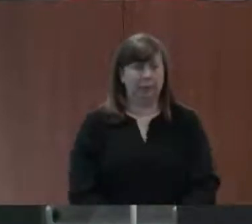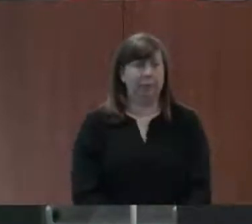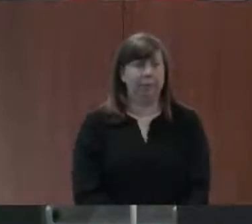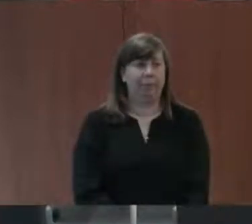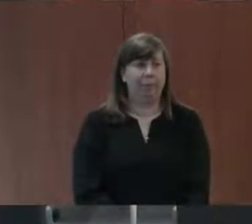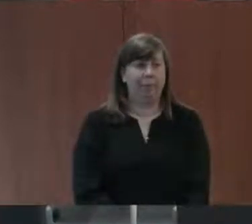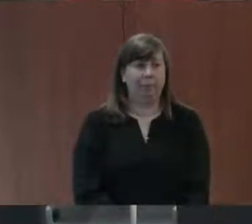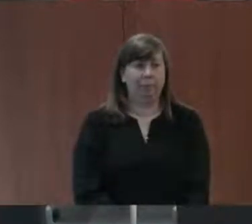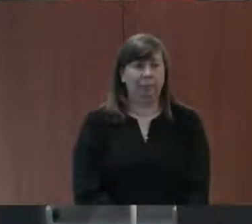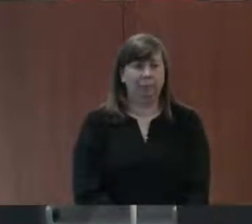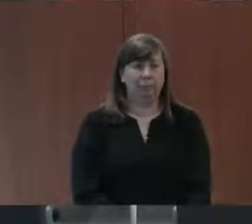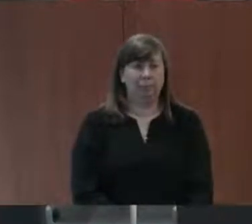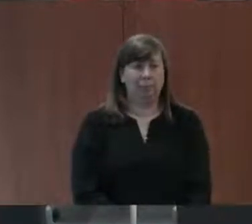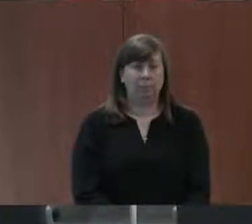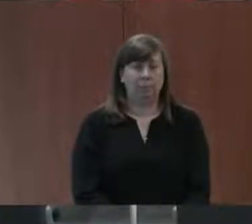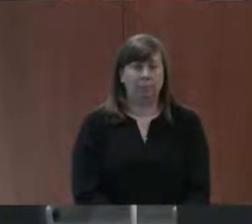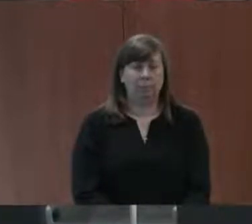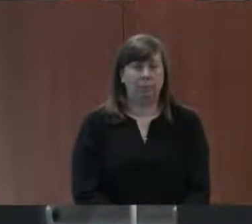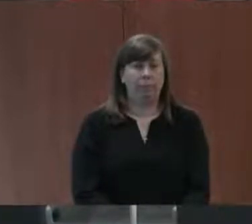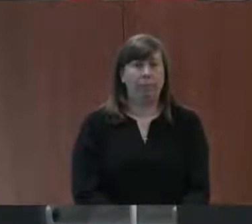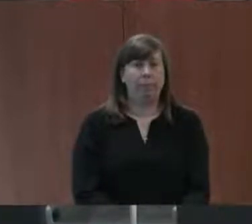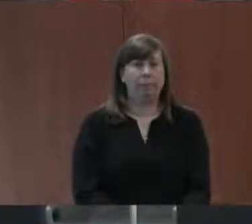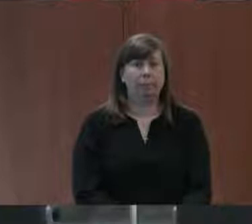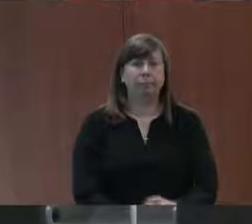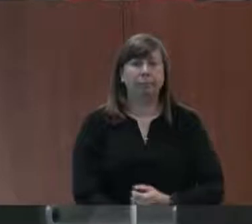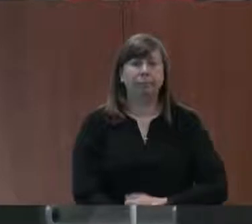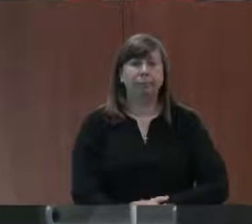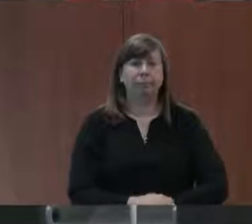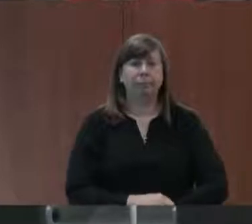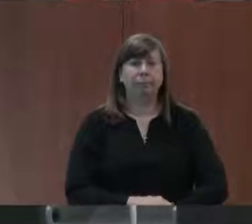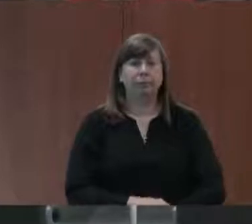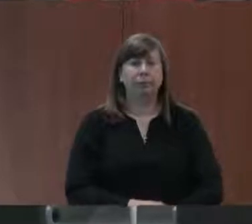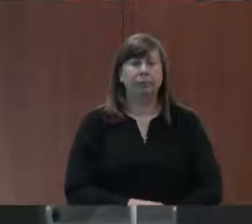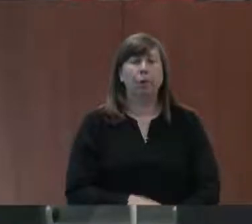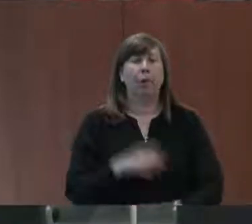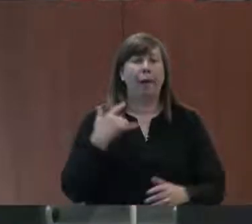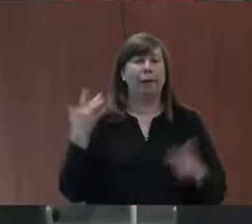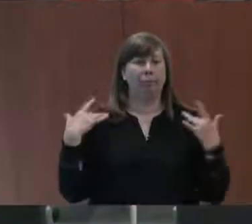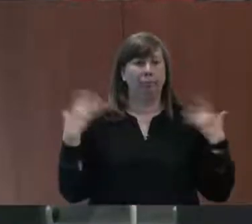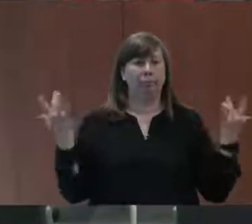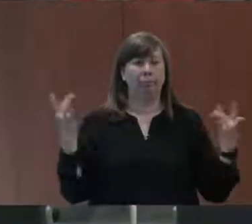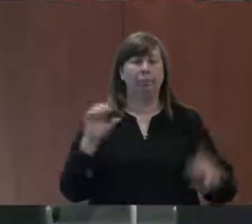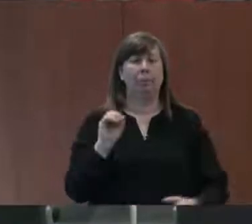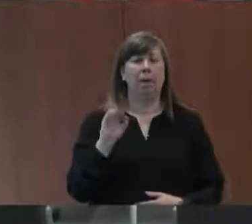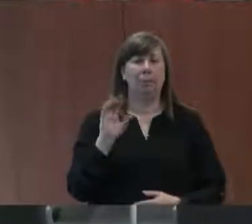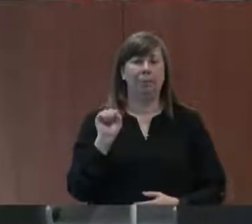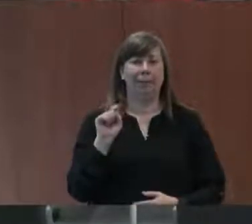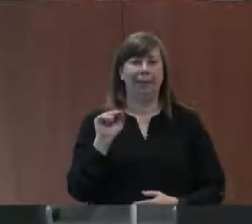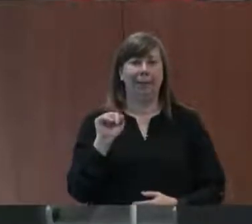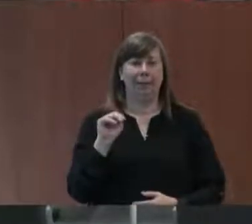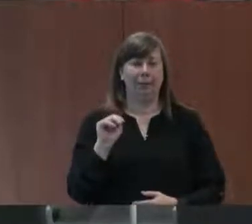All the minutes are approved. Do you Now, have an abstention? I abstained. okay, I'm sorry.